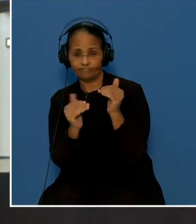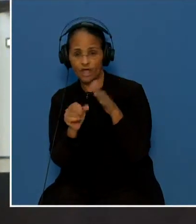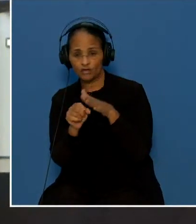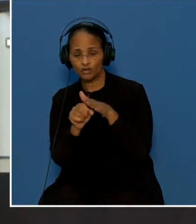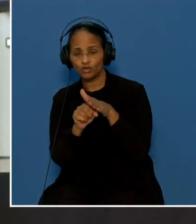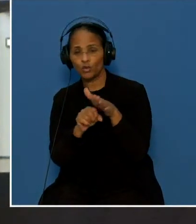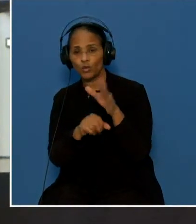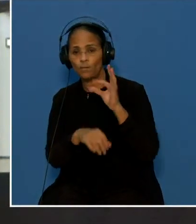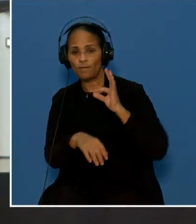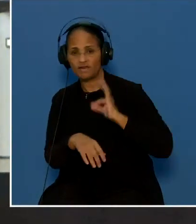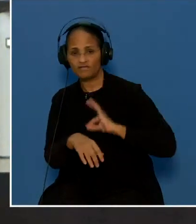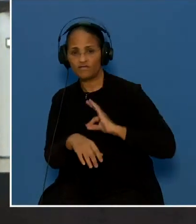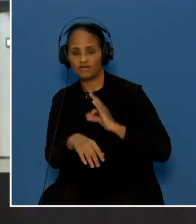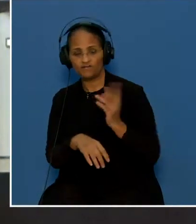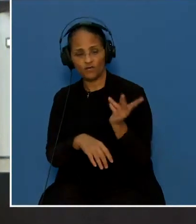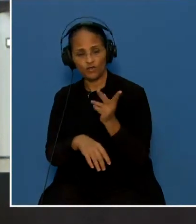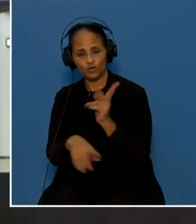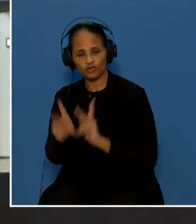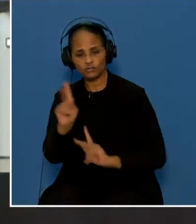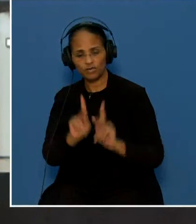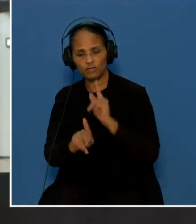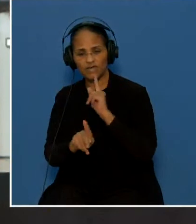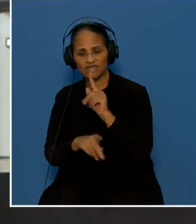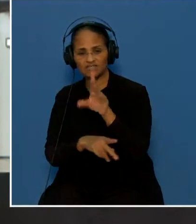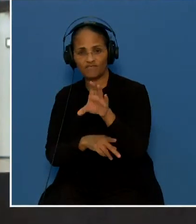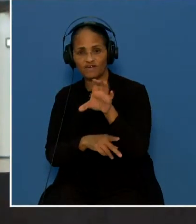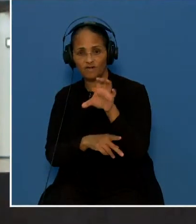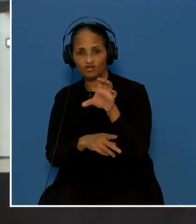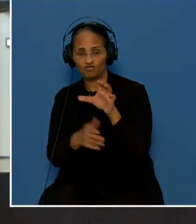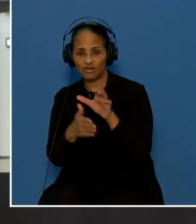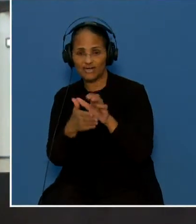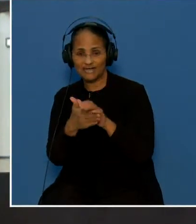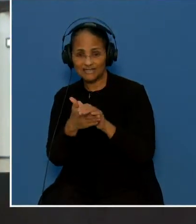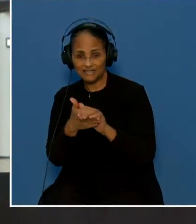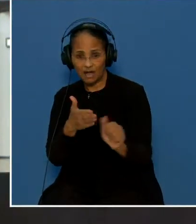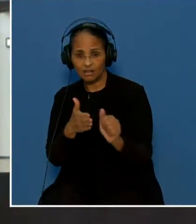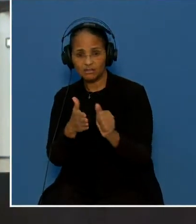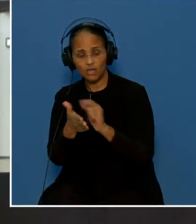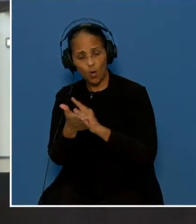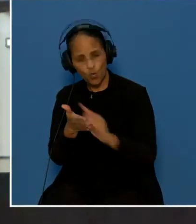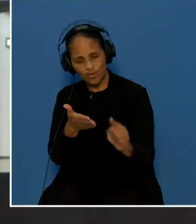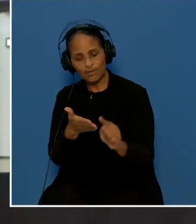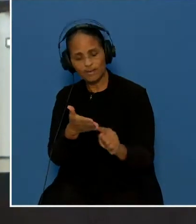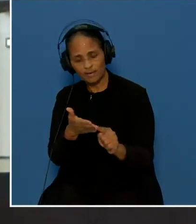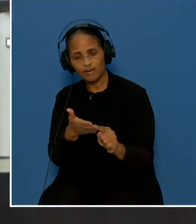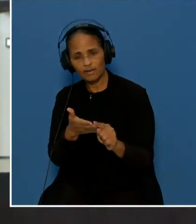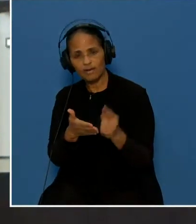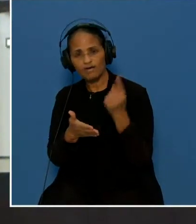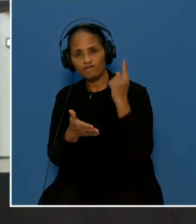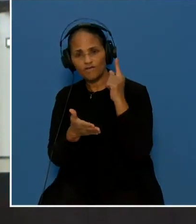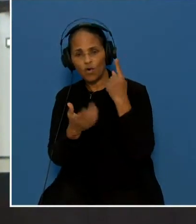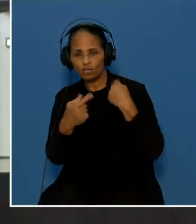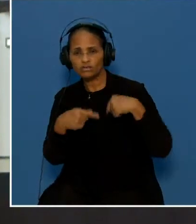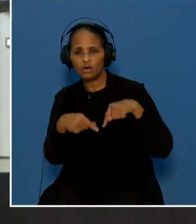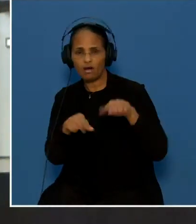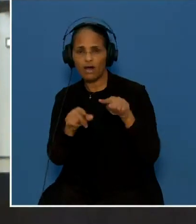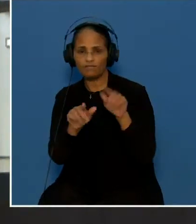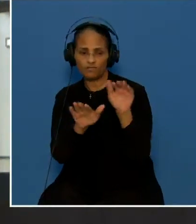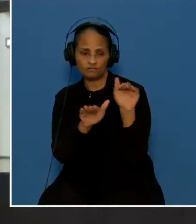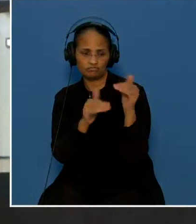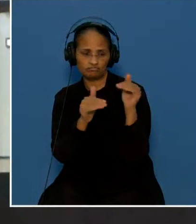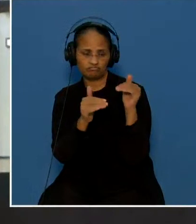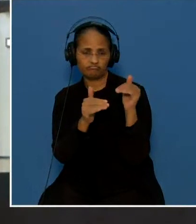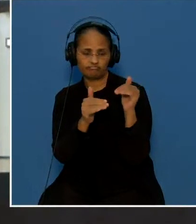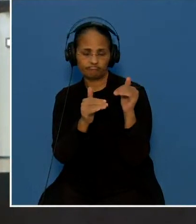benefit for these people is $500 a week for the period that these restrictions are